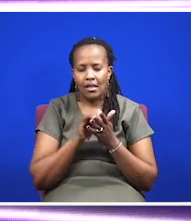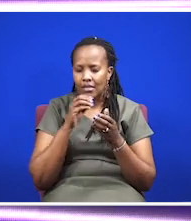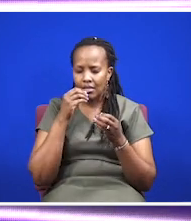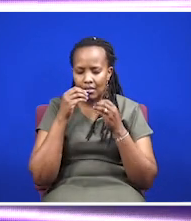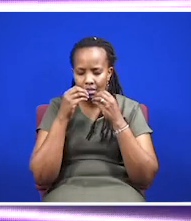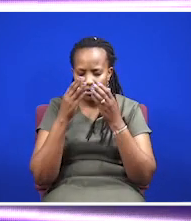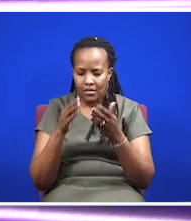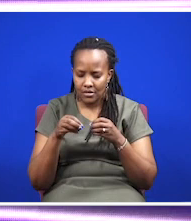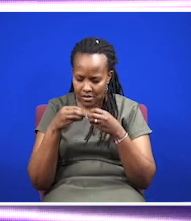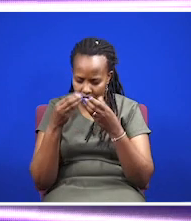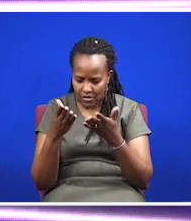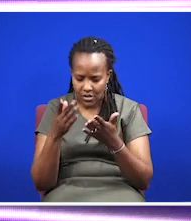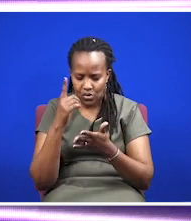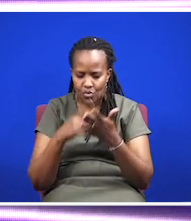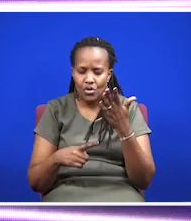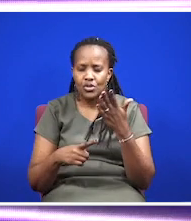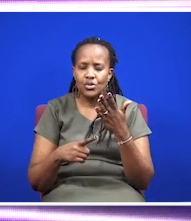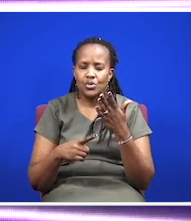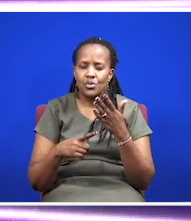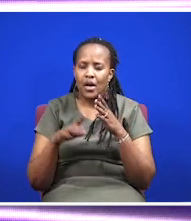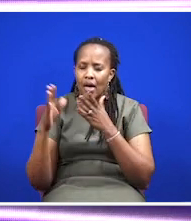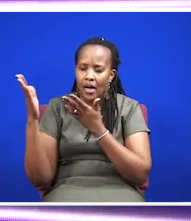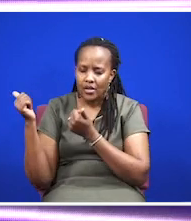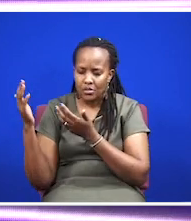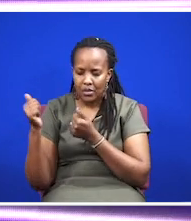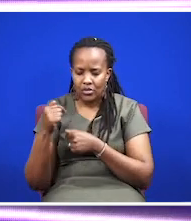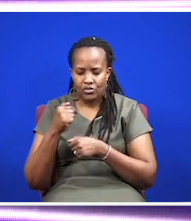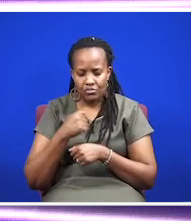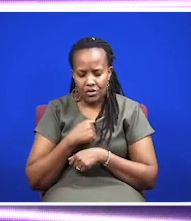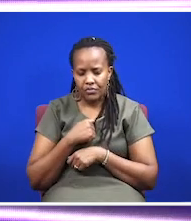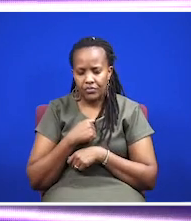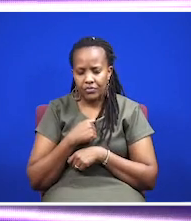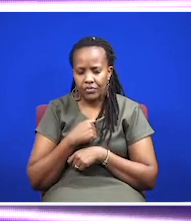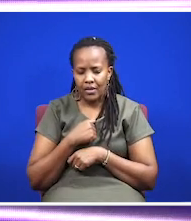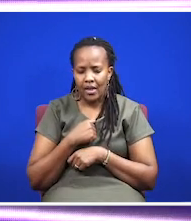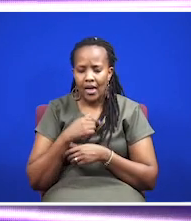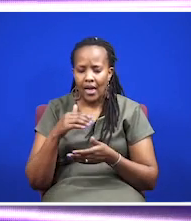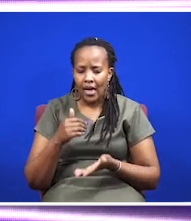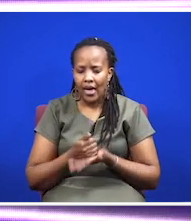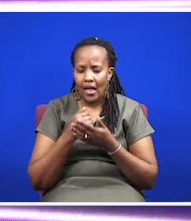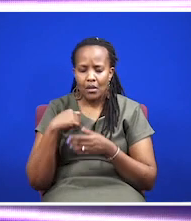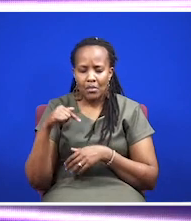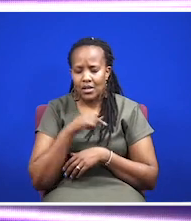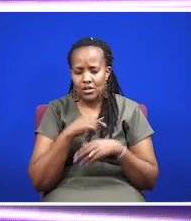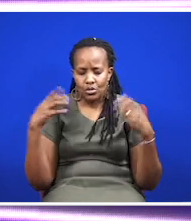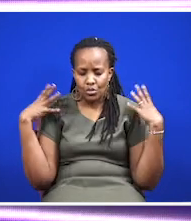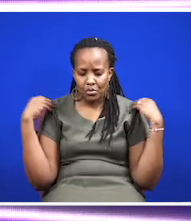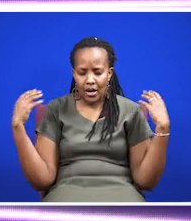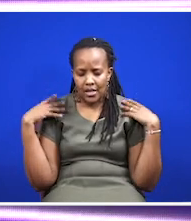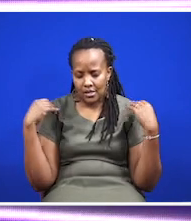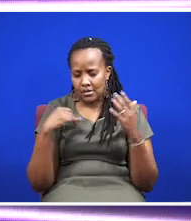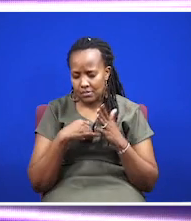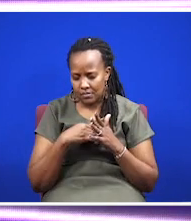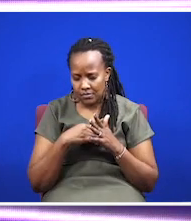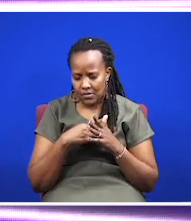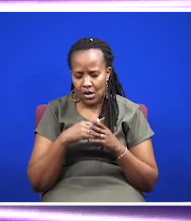you expect of every one of us. And I pray that you will help us to practice so that we will not just be mere hearers of the